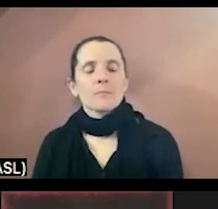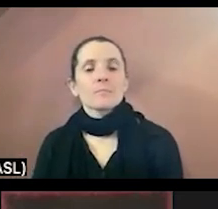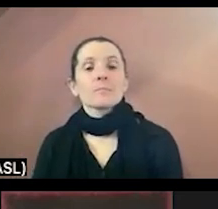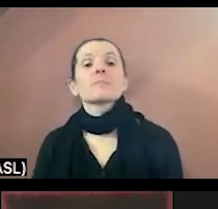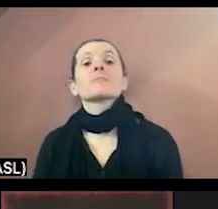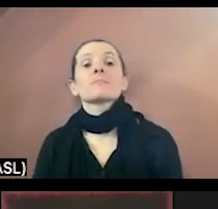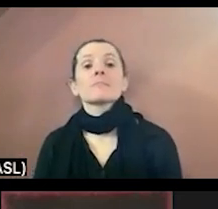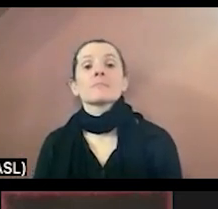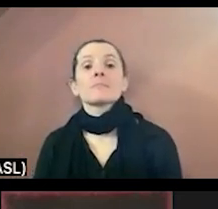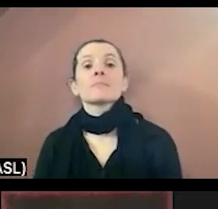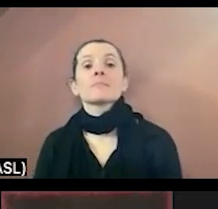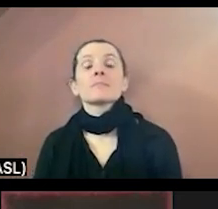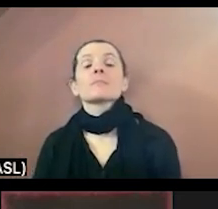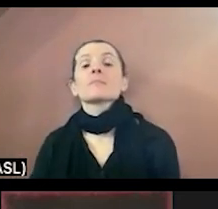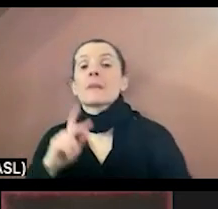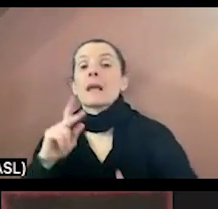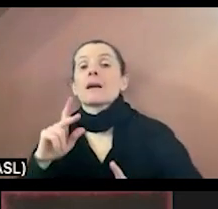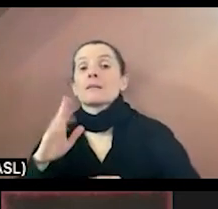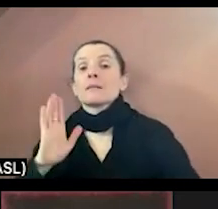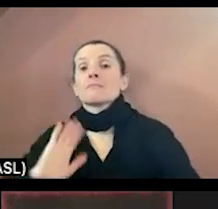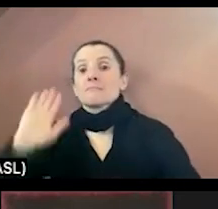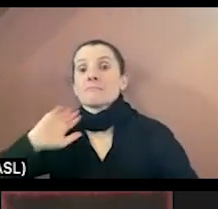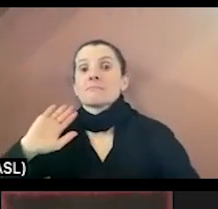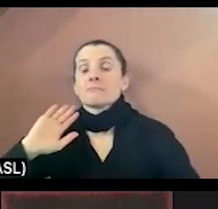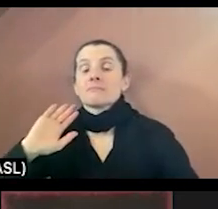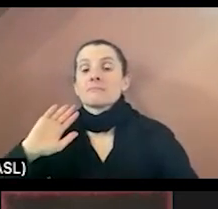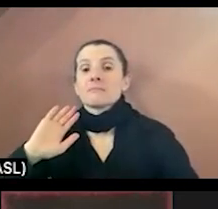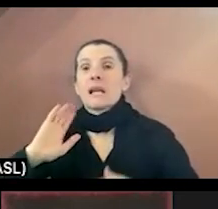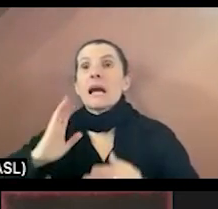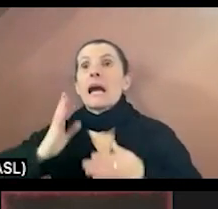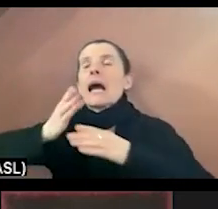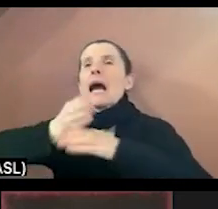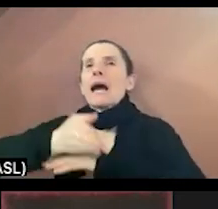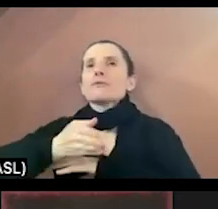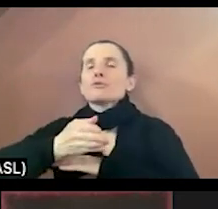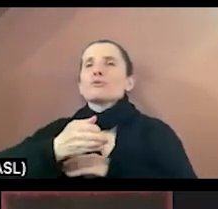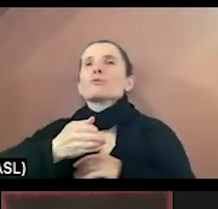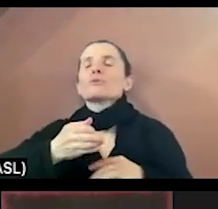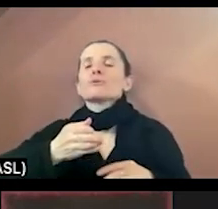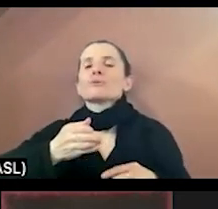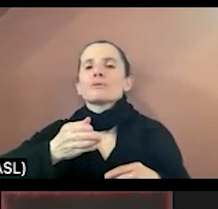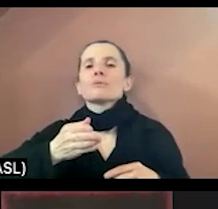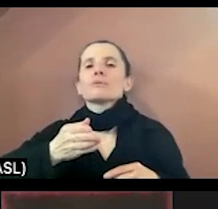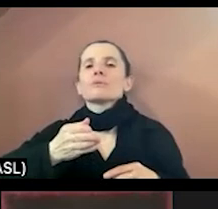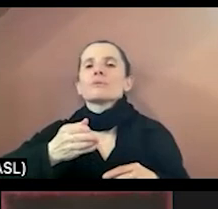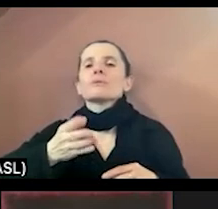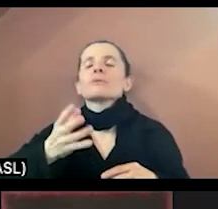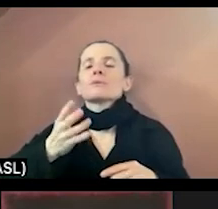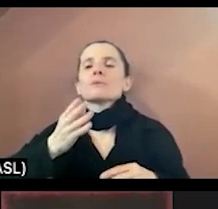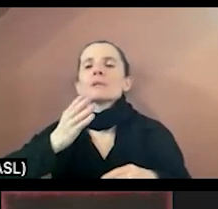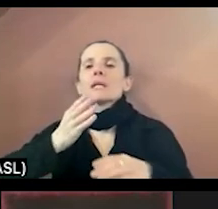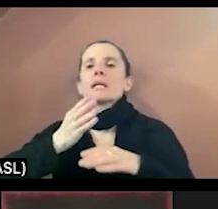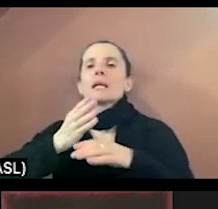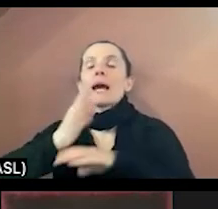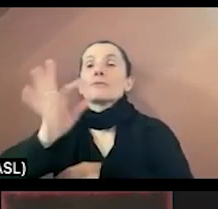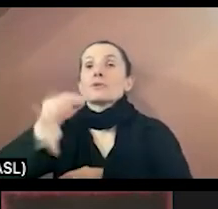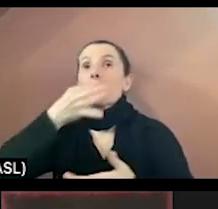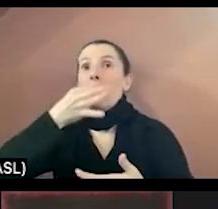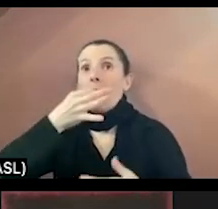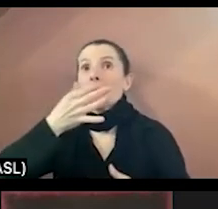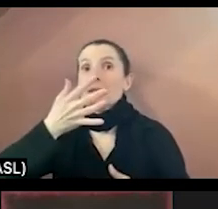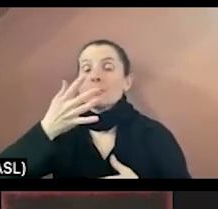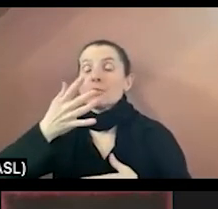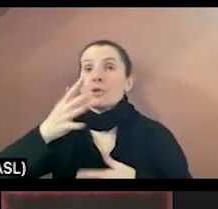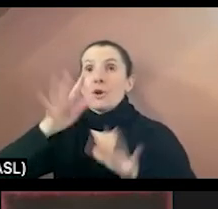documents. People, after Mass, particularly on Sunday, had like the hobby of looking for